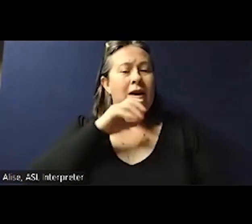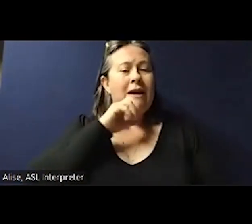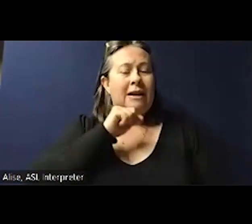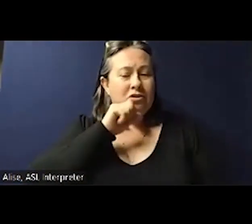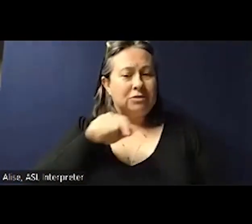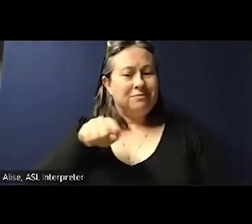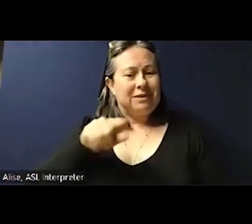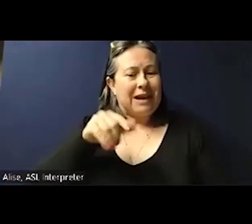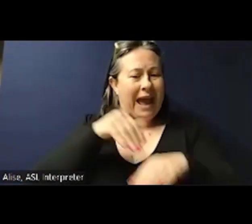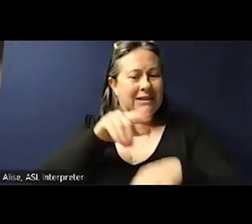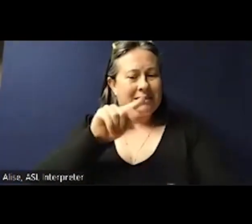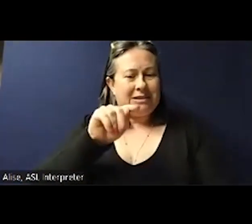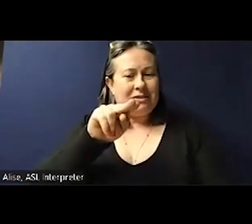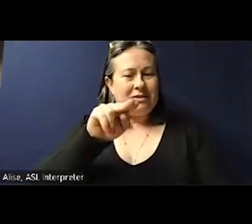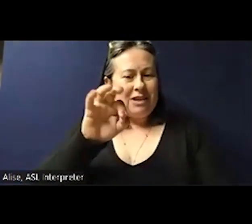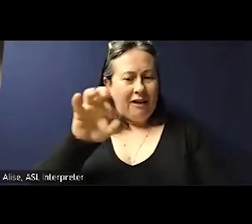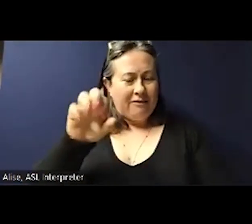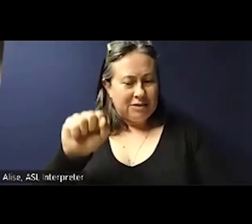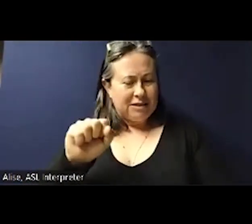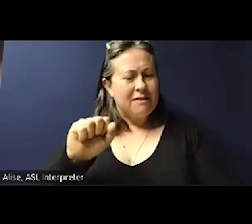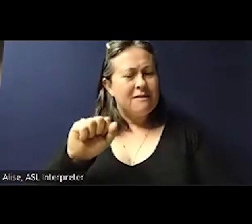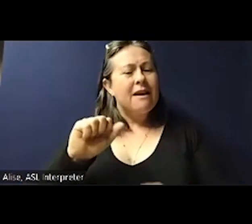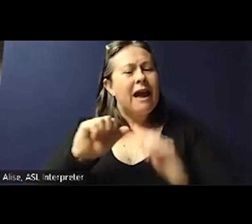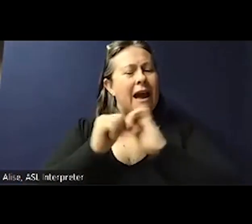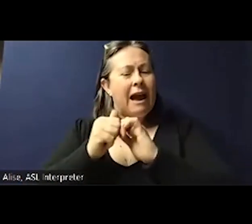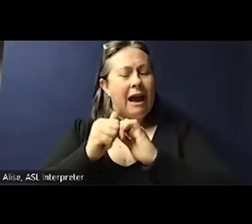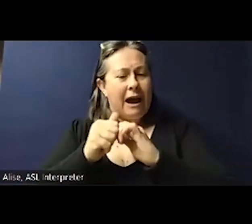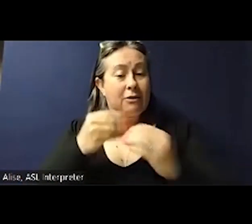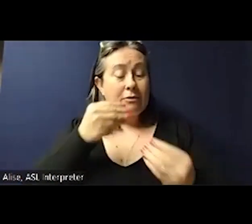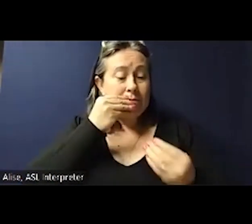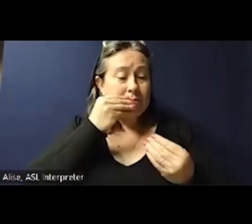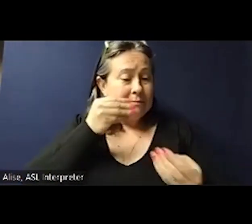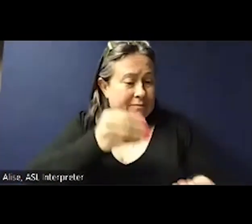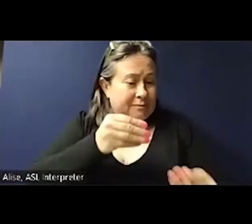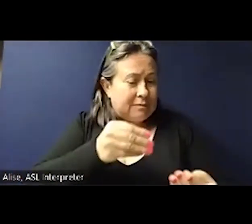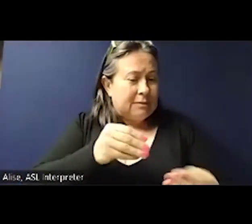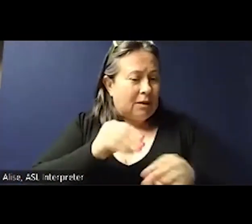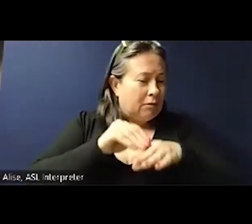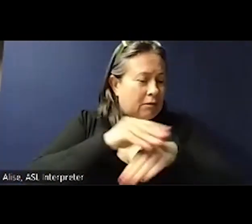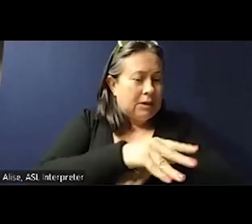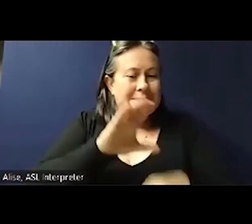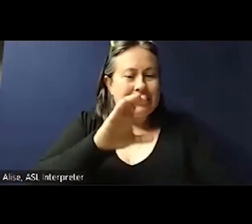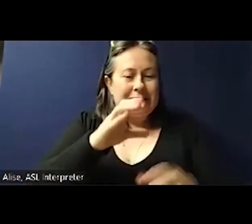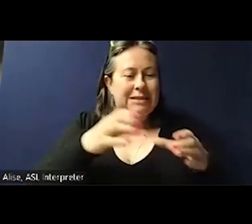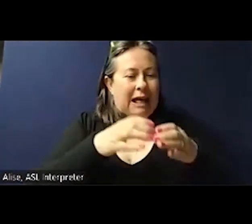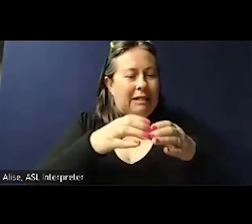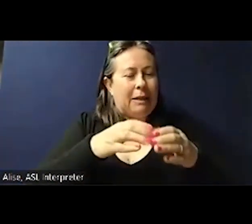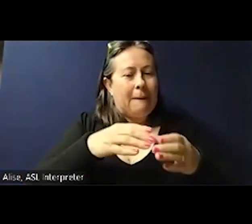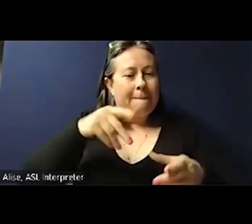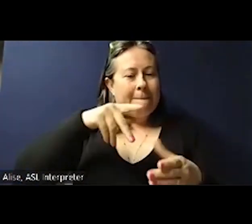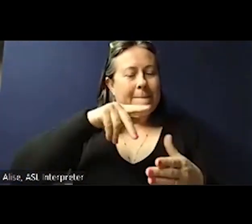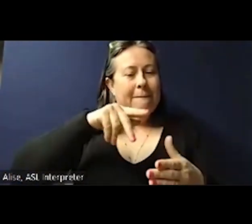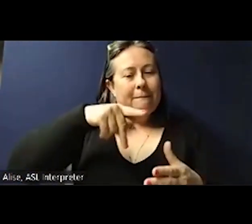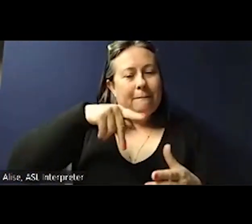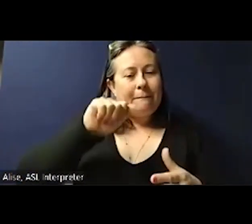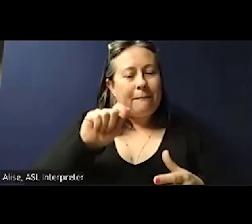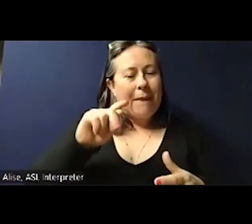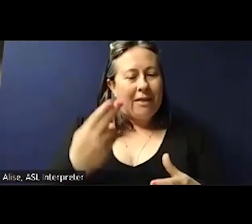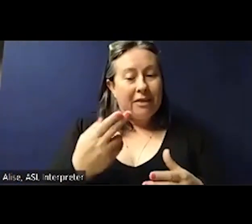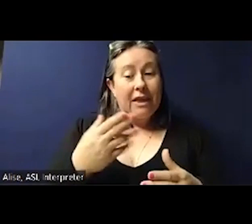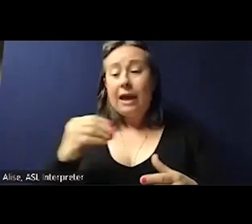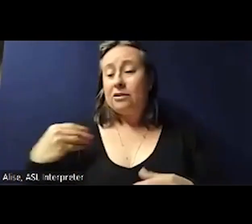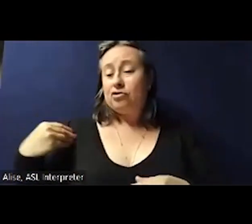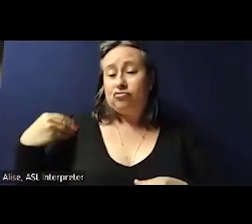exploring how components of the diet modify cellular pathways leading to cancer, and how other factors such as genetic background